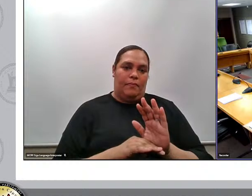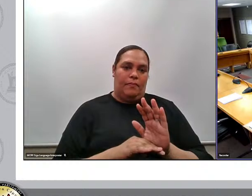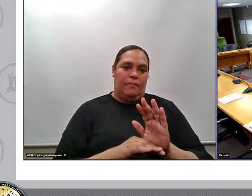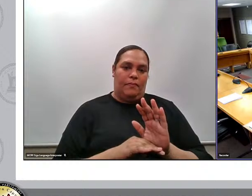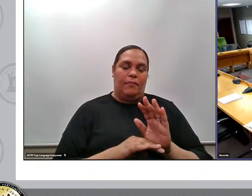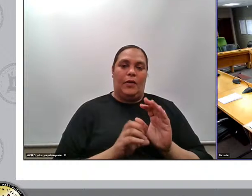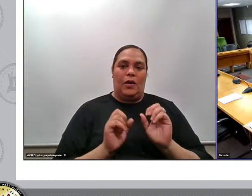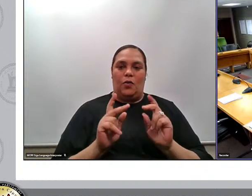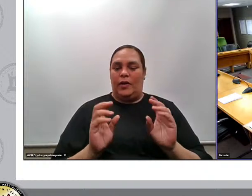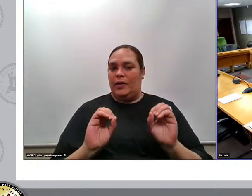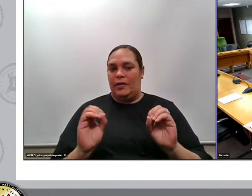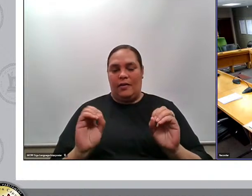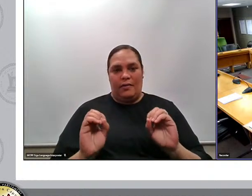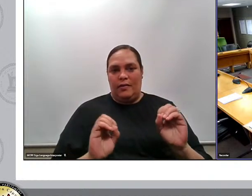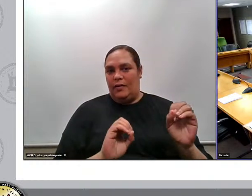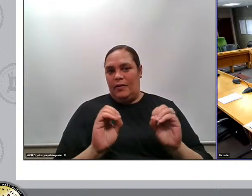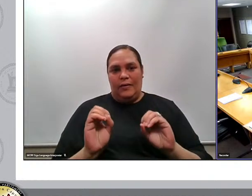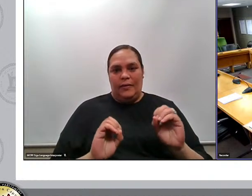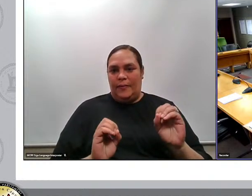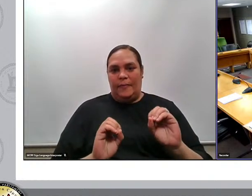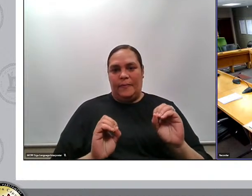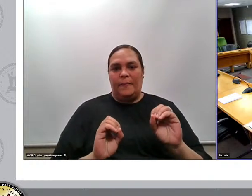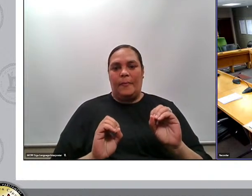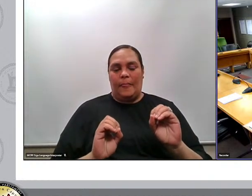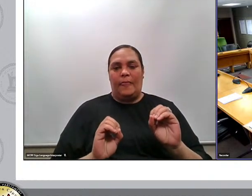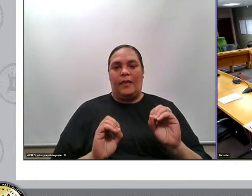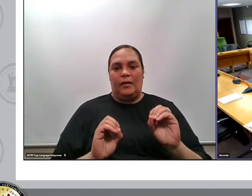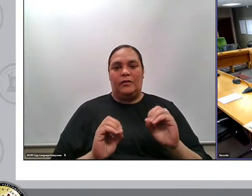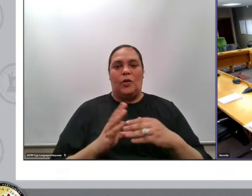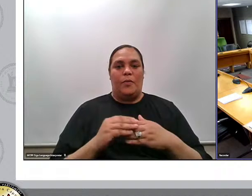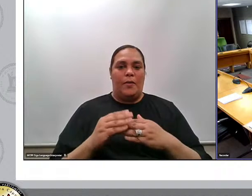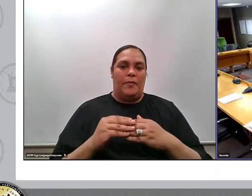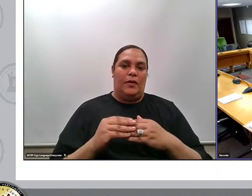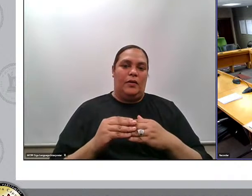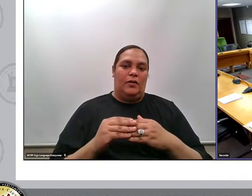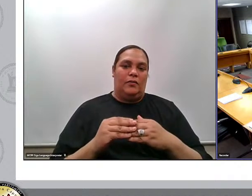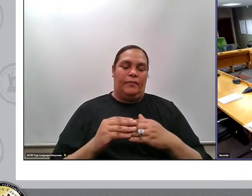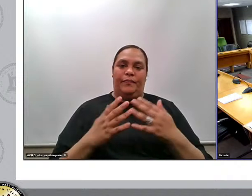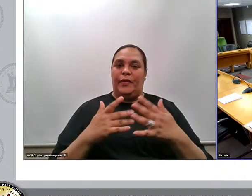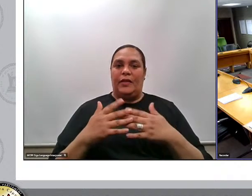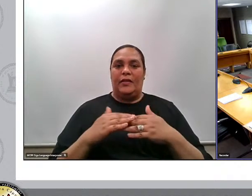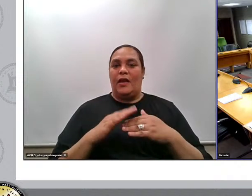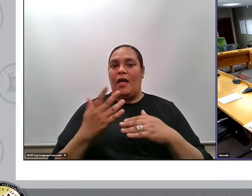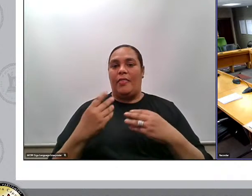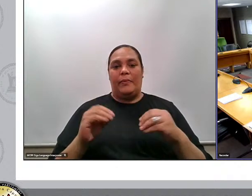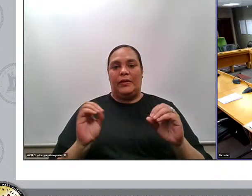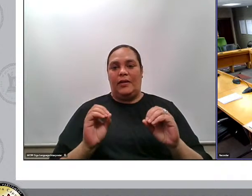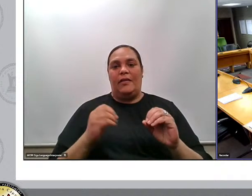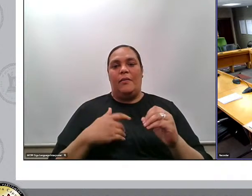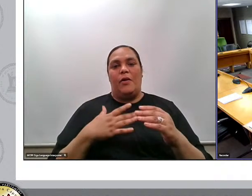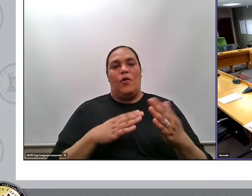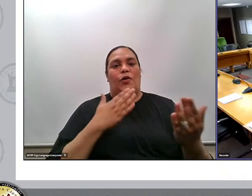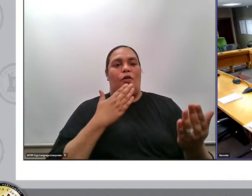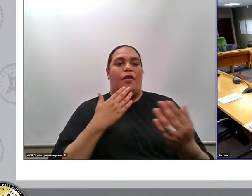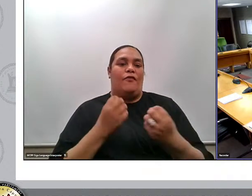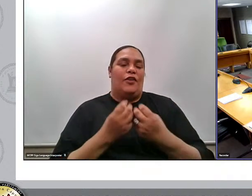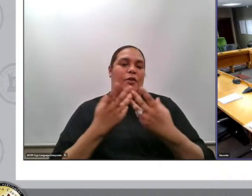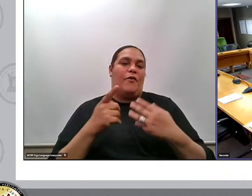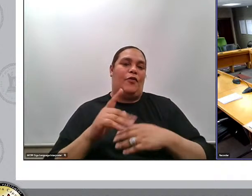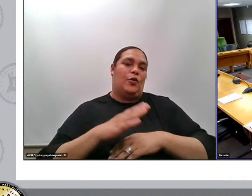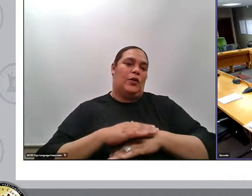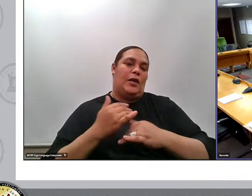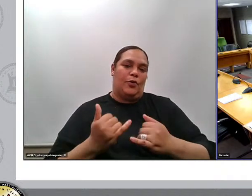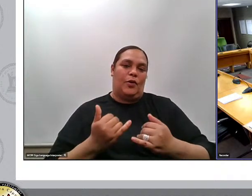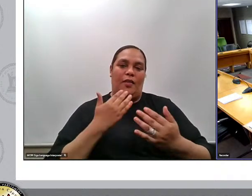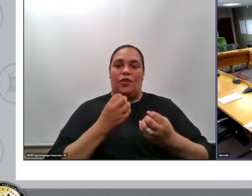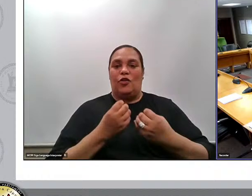Okay, I see no further resolutions. Members, if there's no other business, I want to thank you very much for your time today.